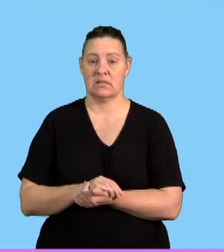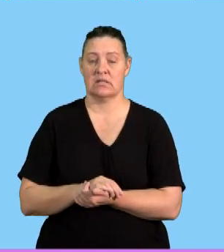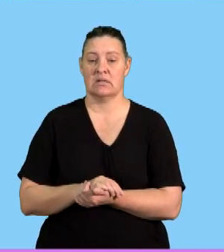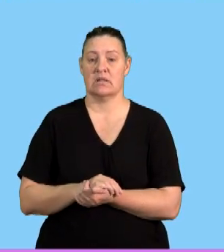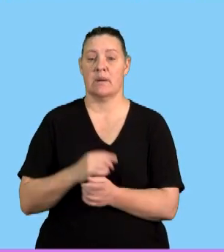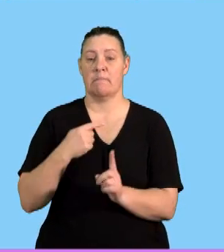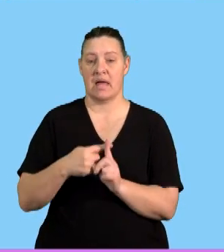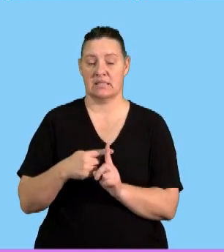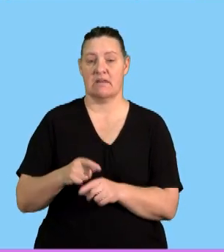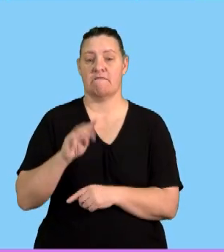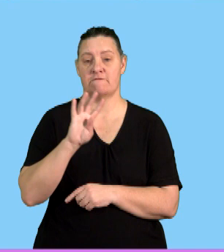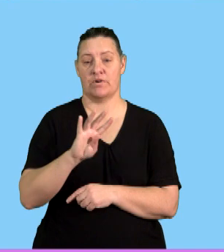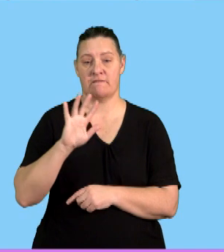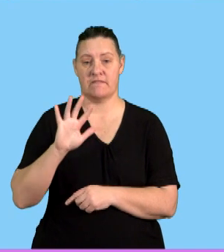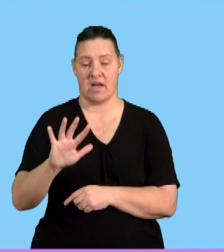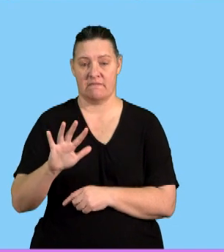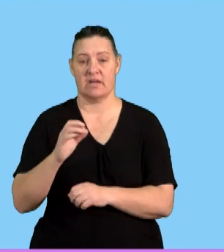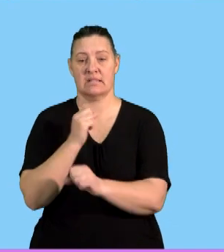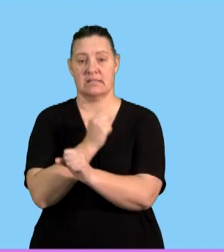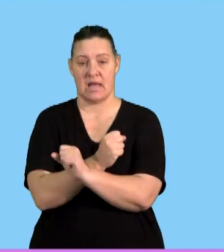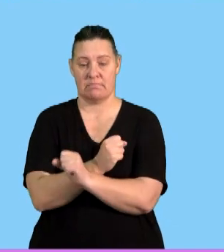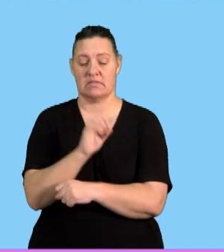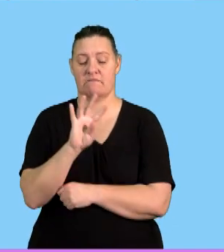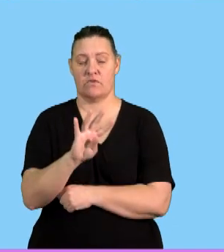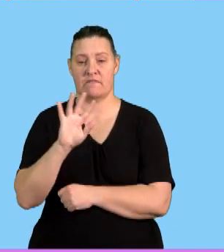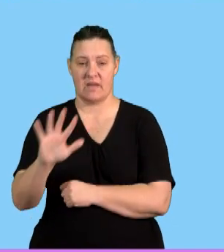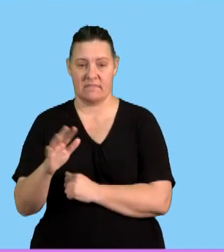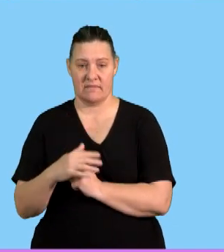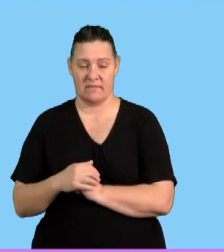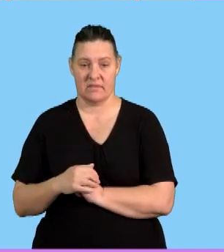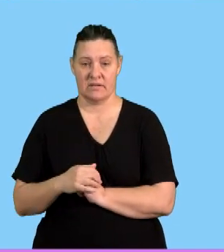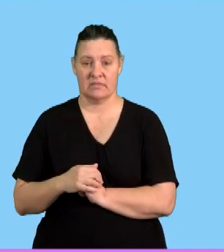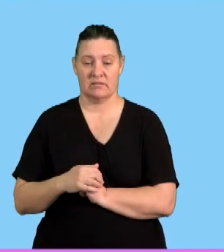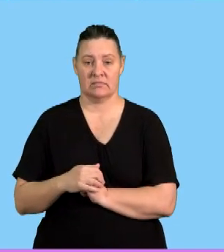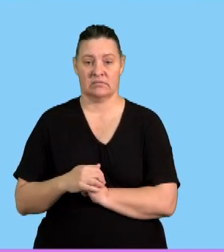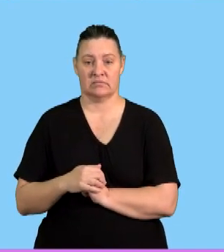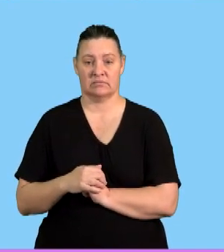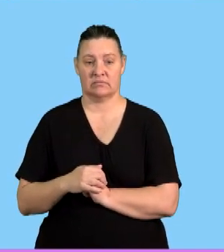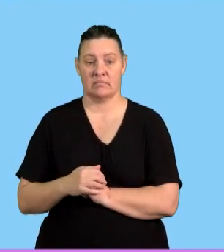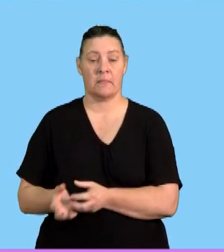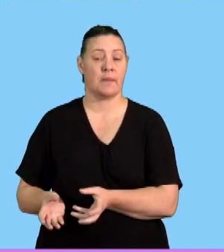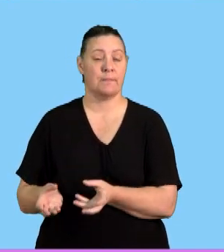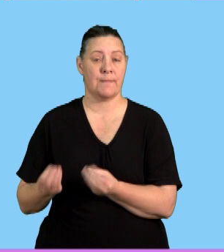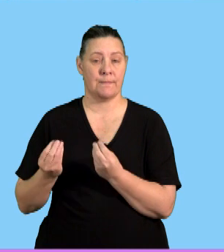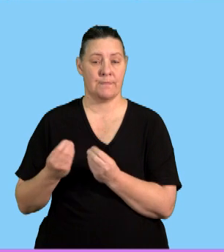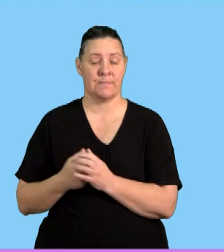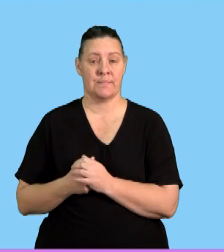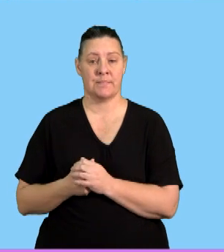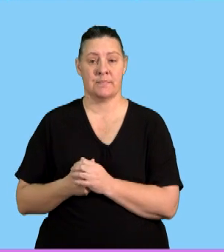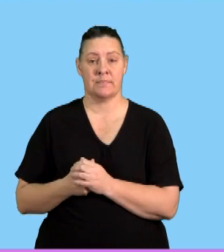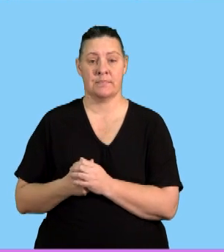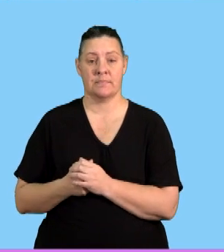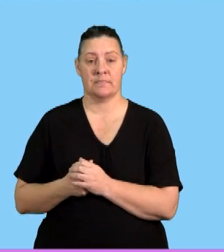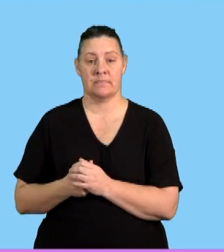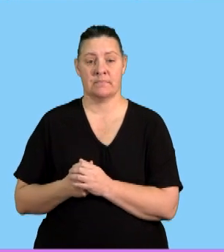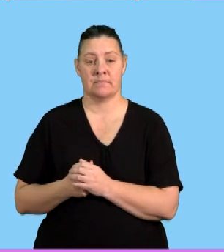plus the 45 times 45, and that gives us an